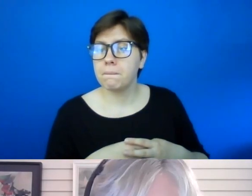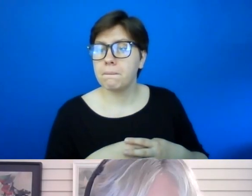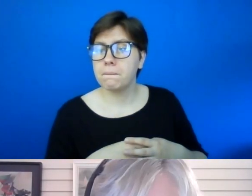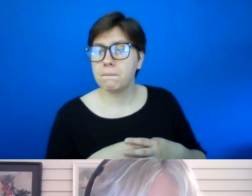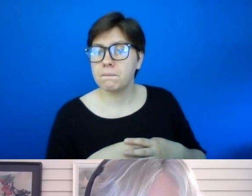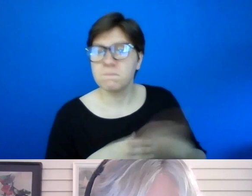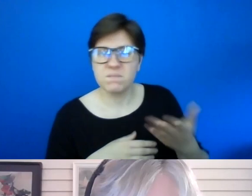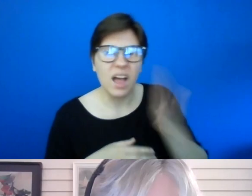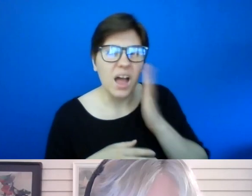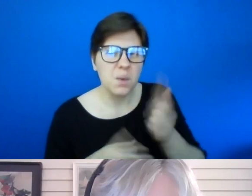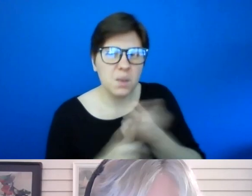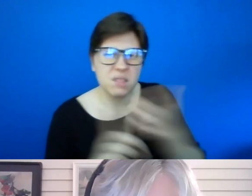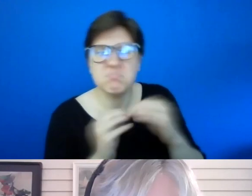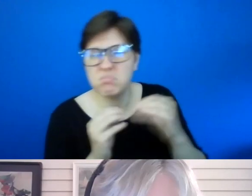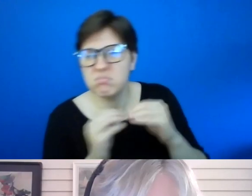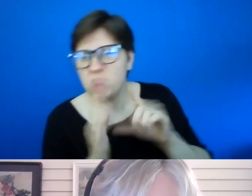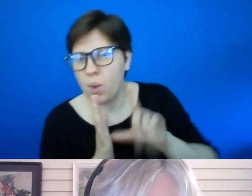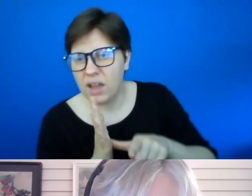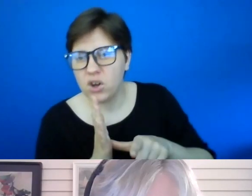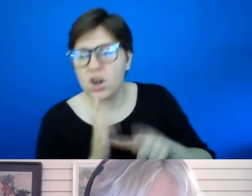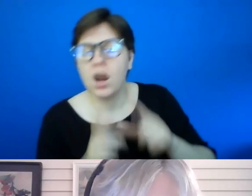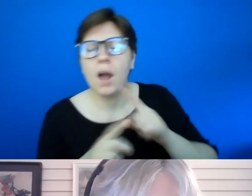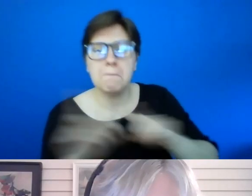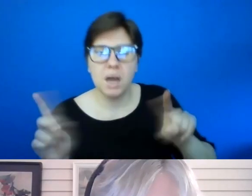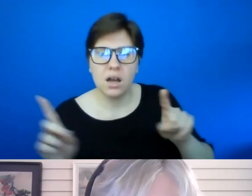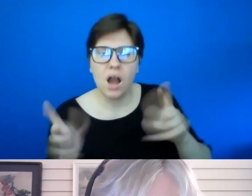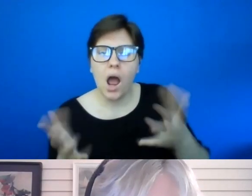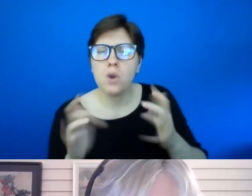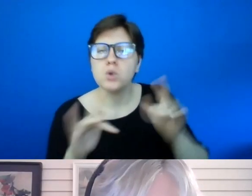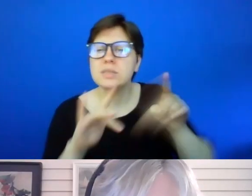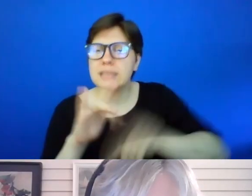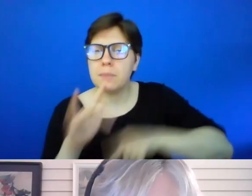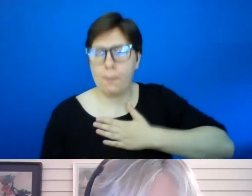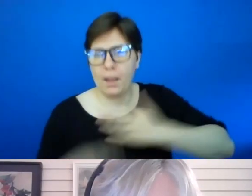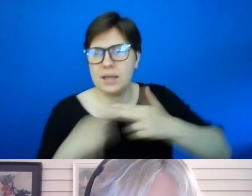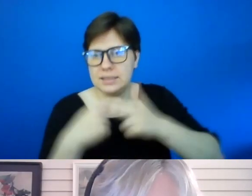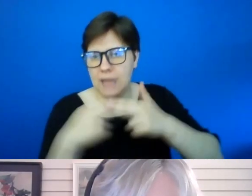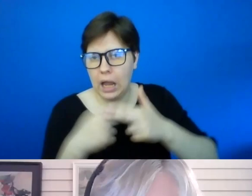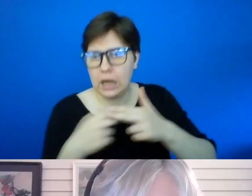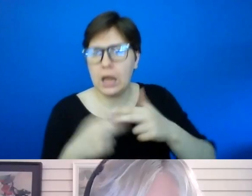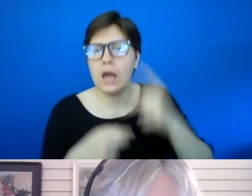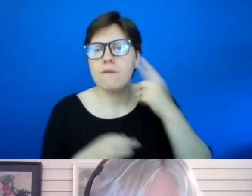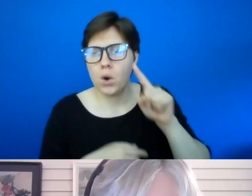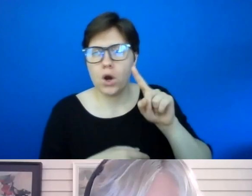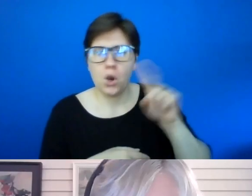I'll get into more of that later. I'd like to skip to the slide for question two, depression,